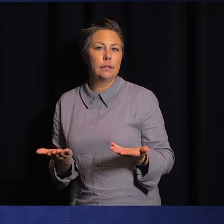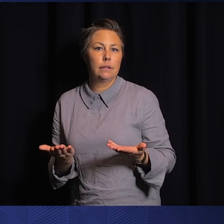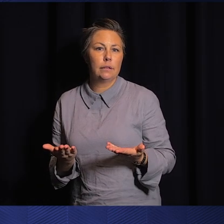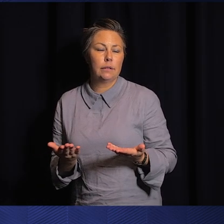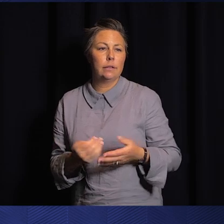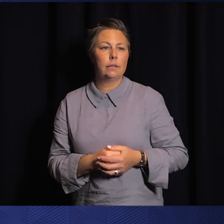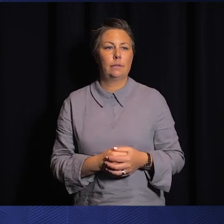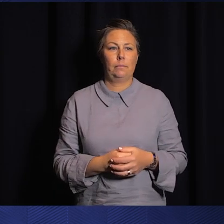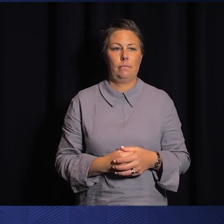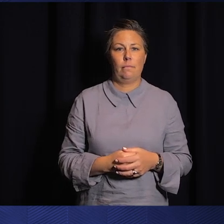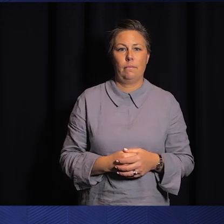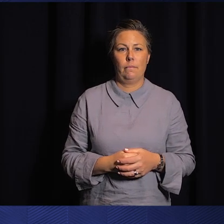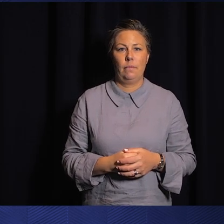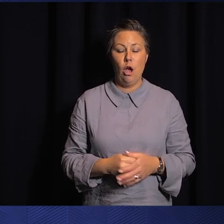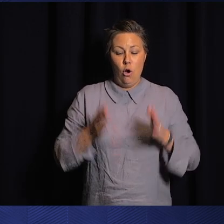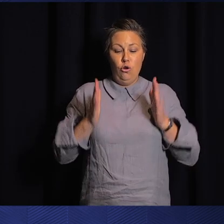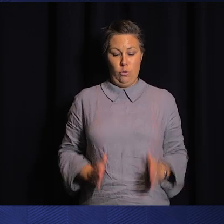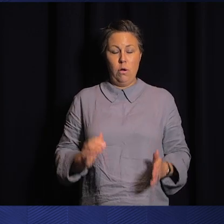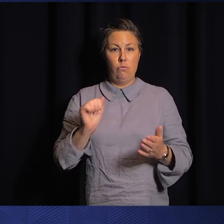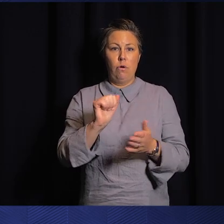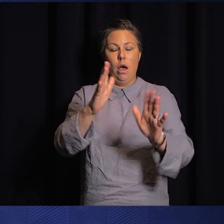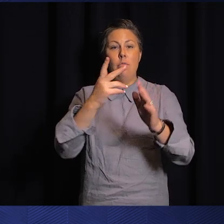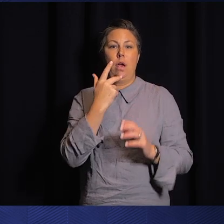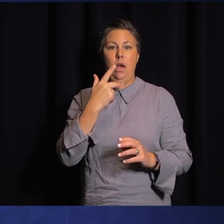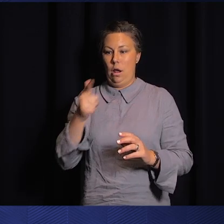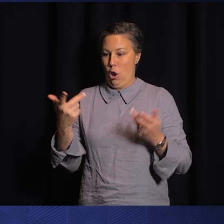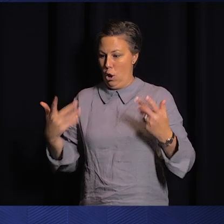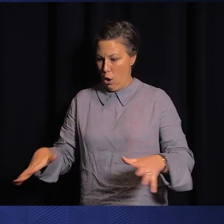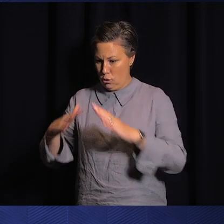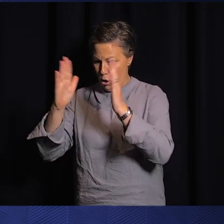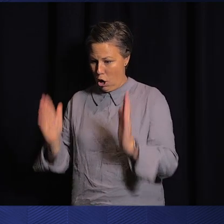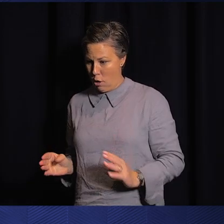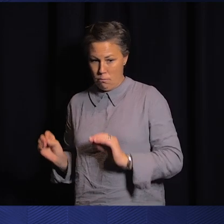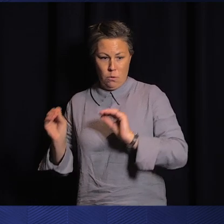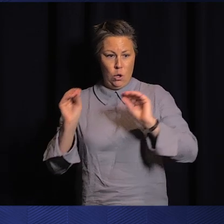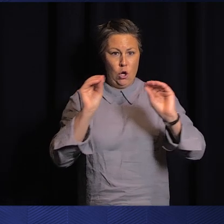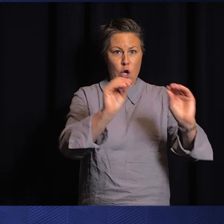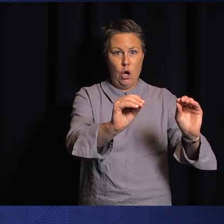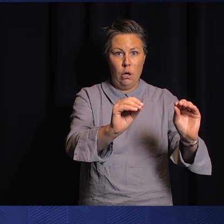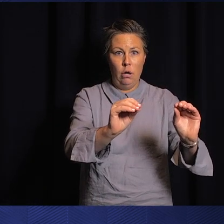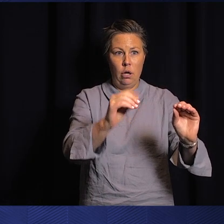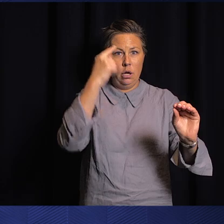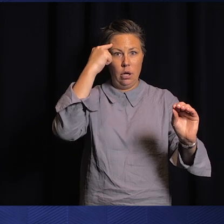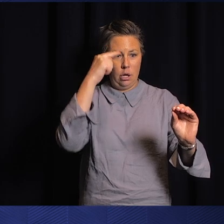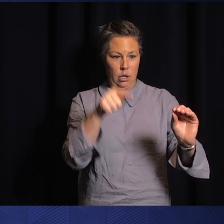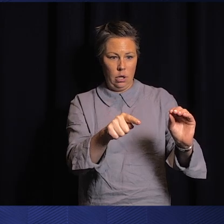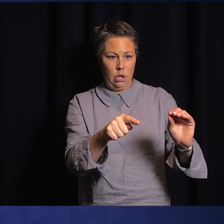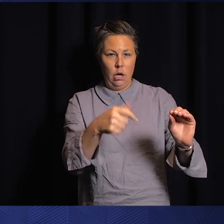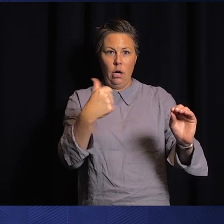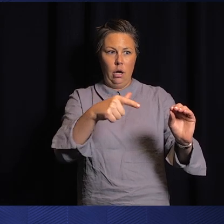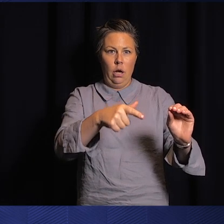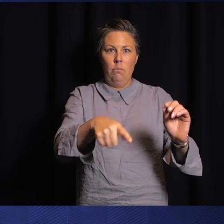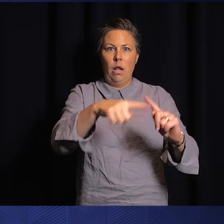mean because they are displaced, but because of who they are. A child will feel disaster